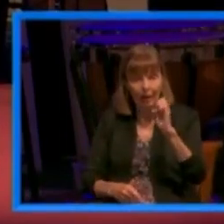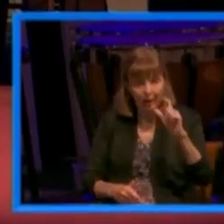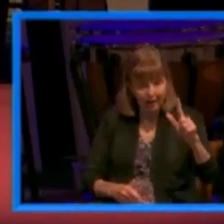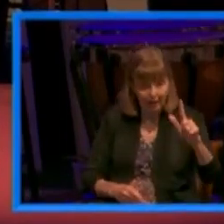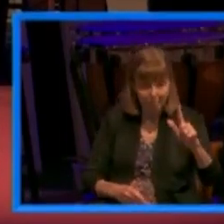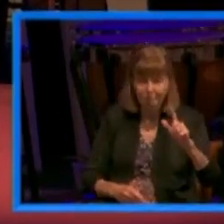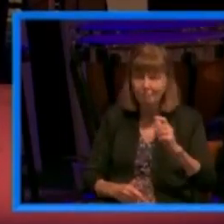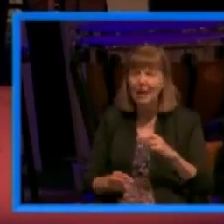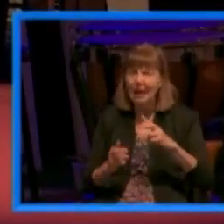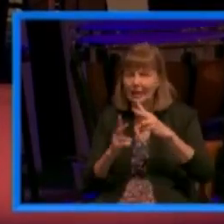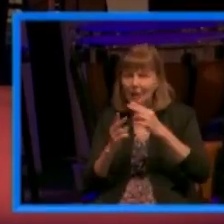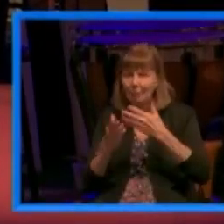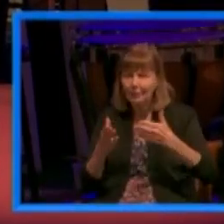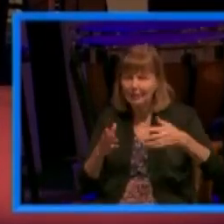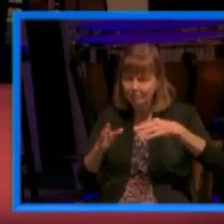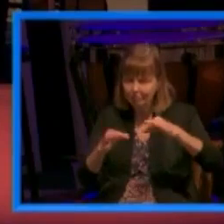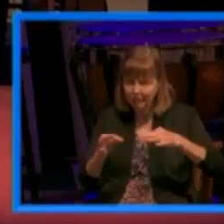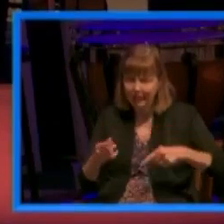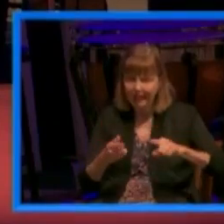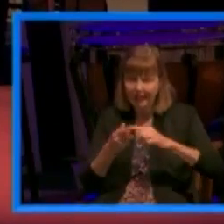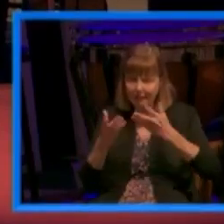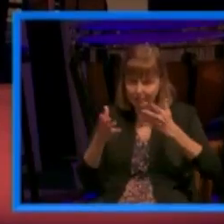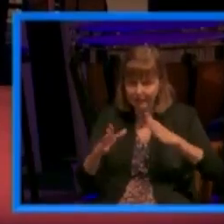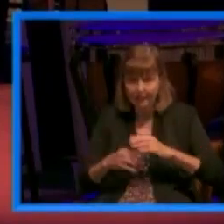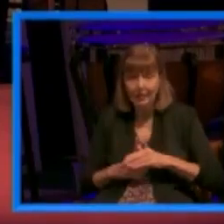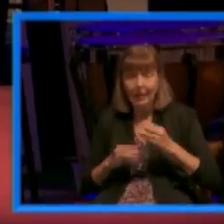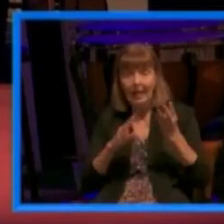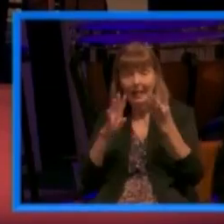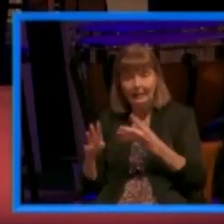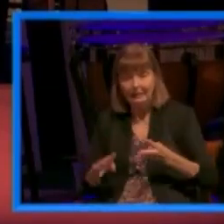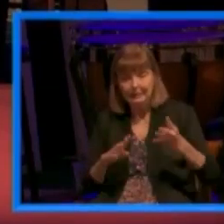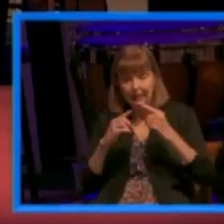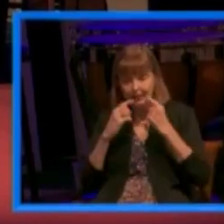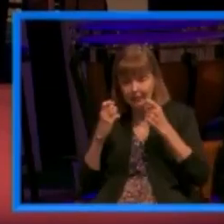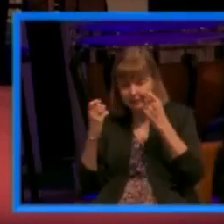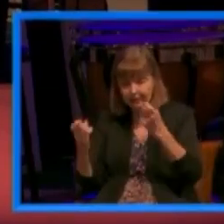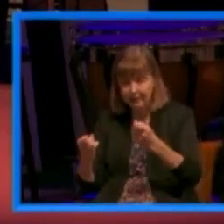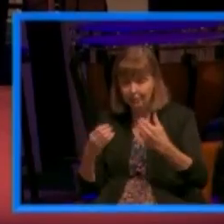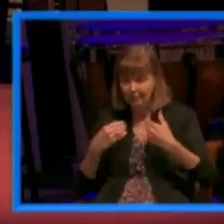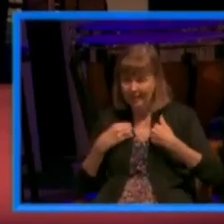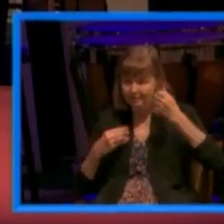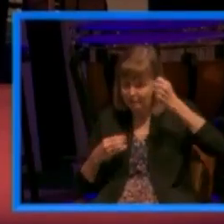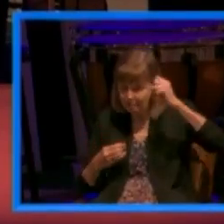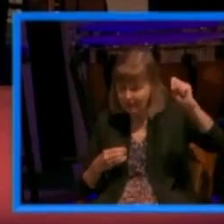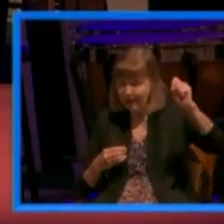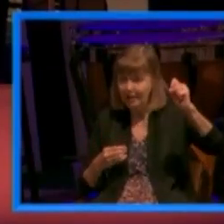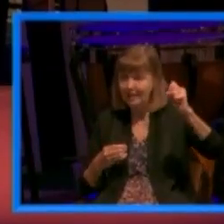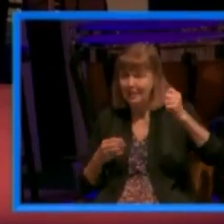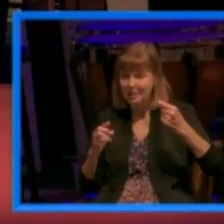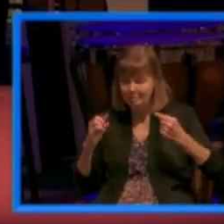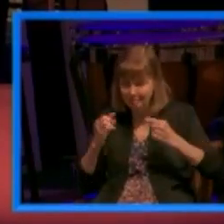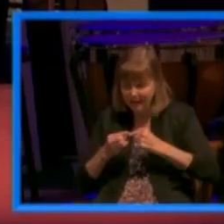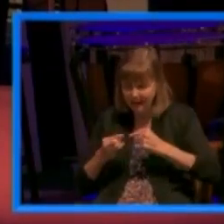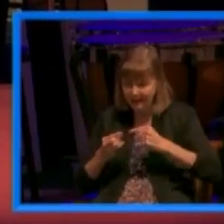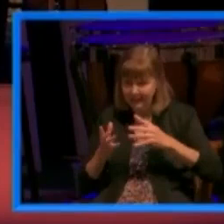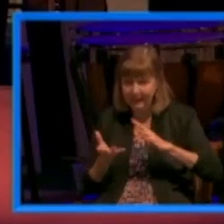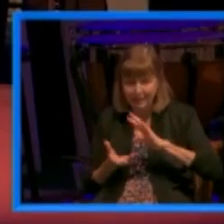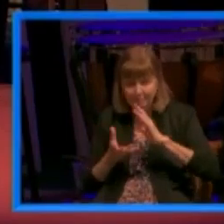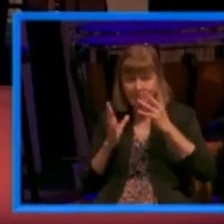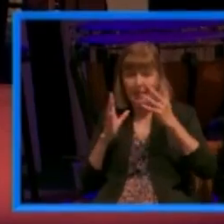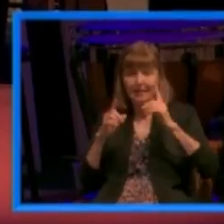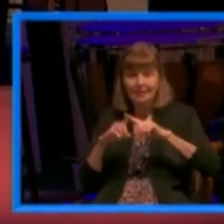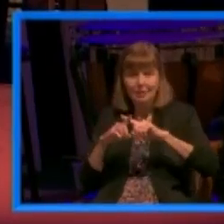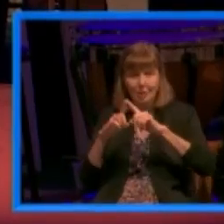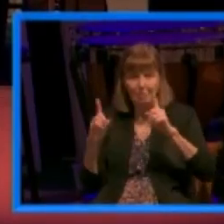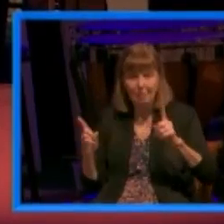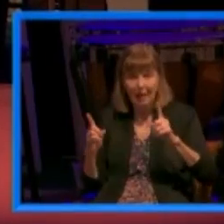In this cycle of sin, there is rebellion and pain and a mess. But in this entire